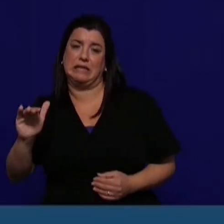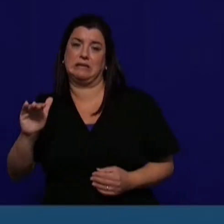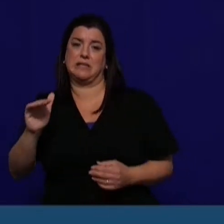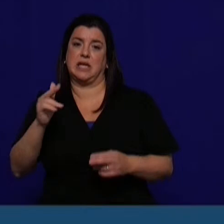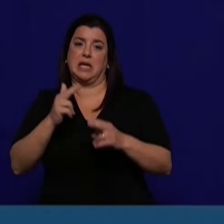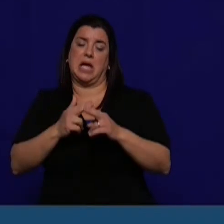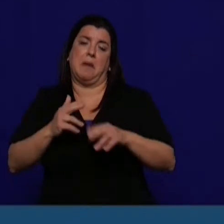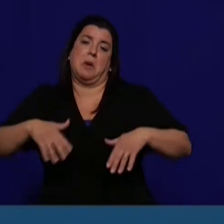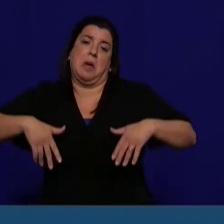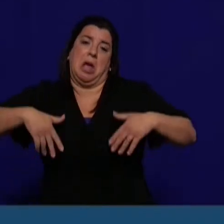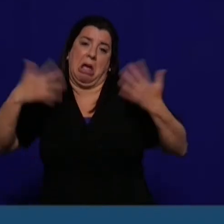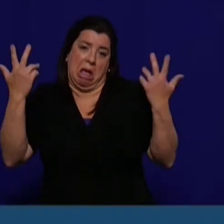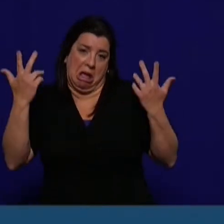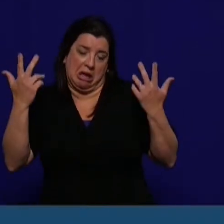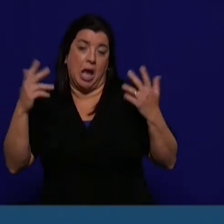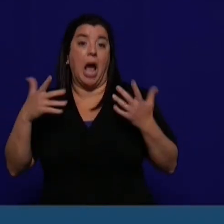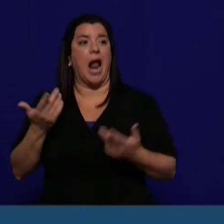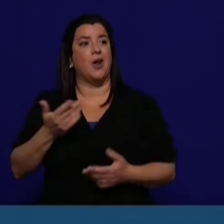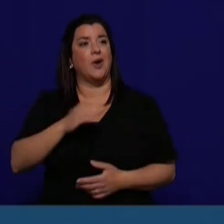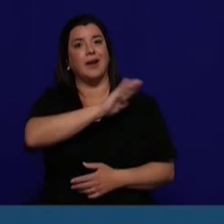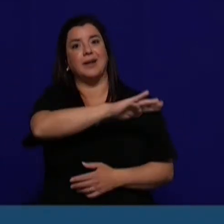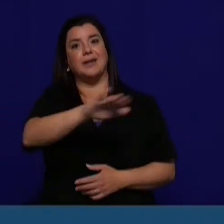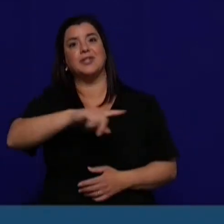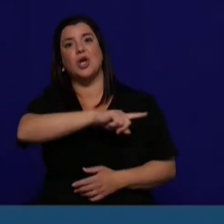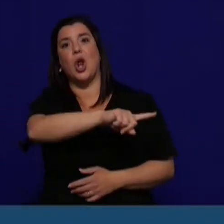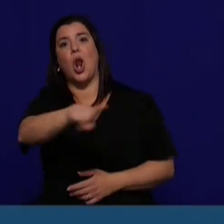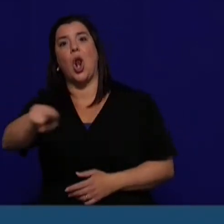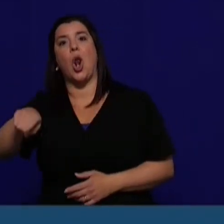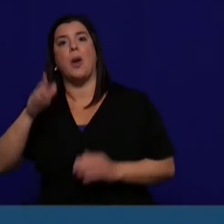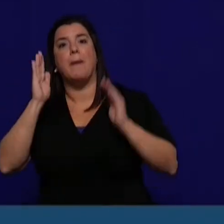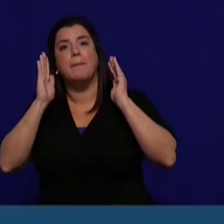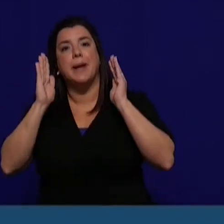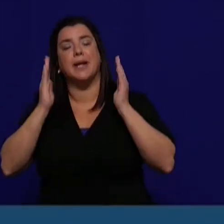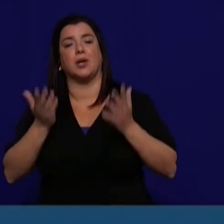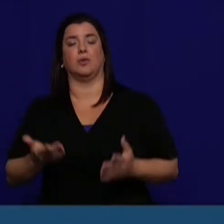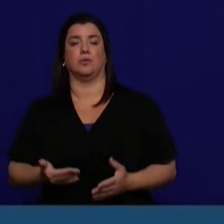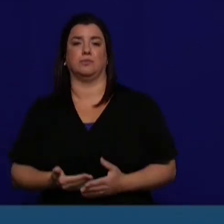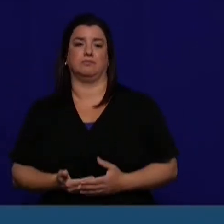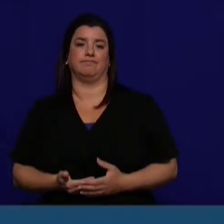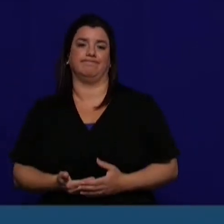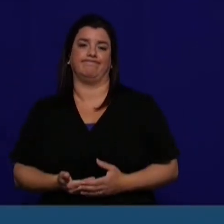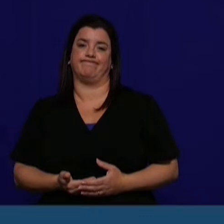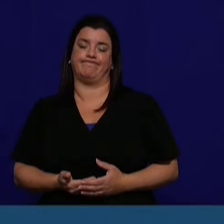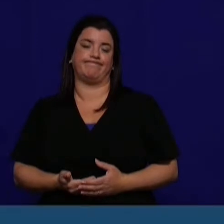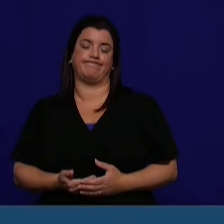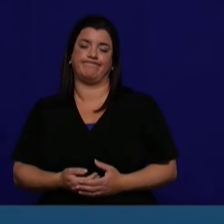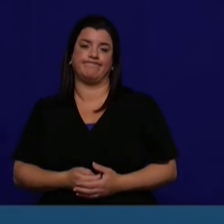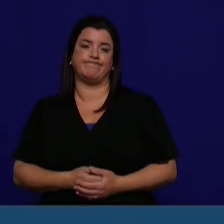għal skapitu tagħhom ikunu qegħdin ipoġġu lil ħaddieħor f'pożizzjoni ta' riskju.